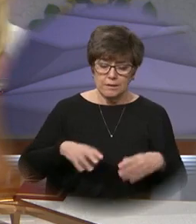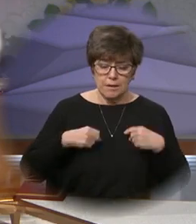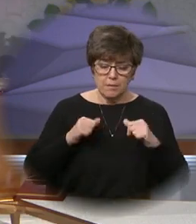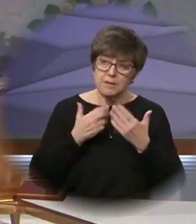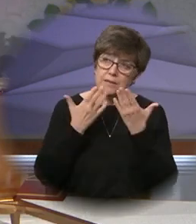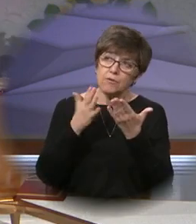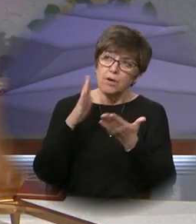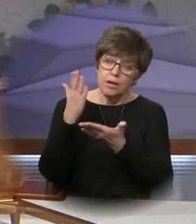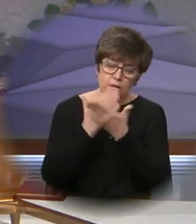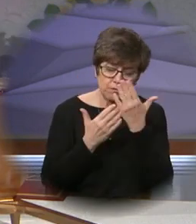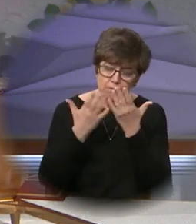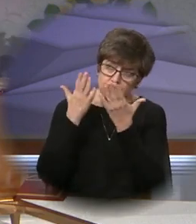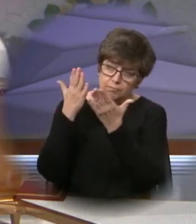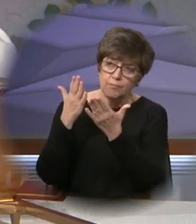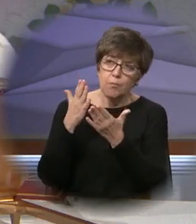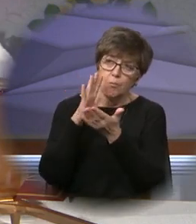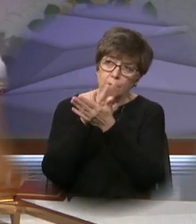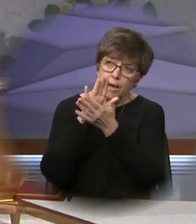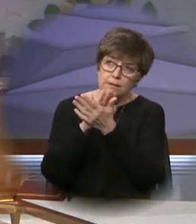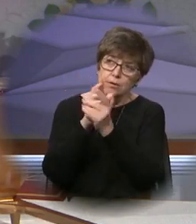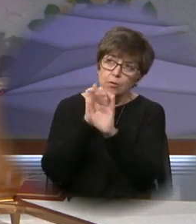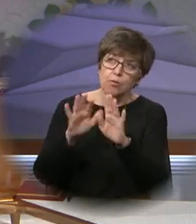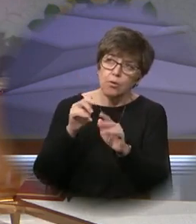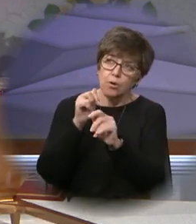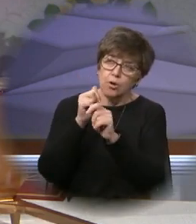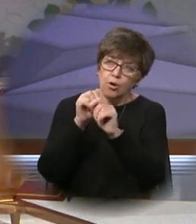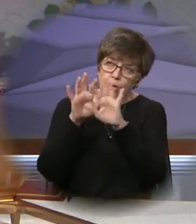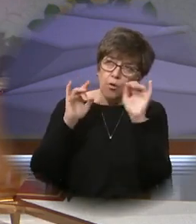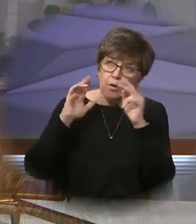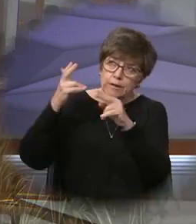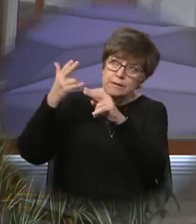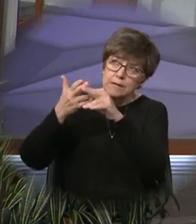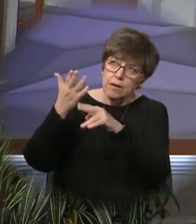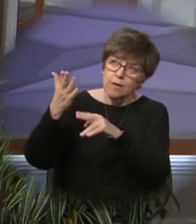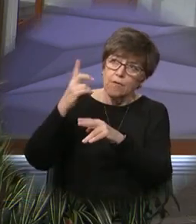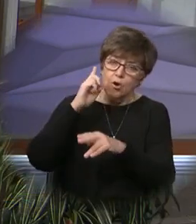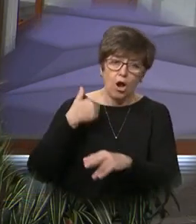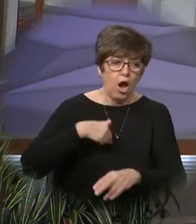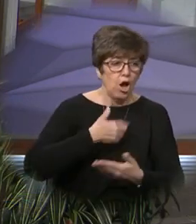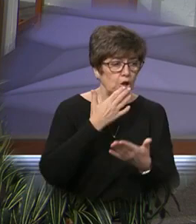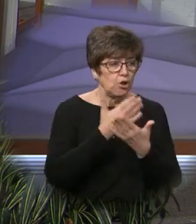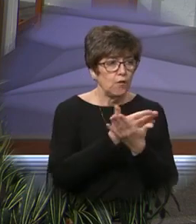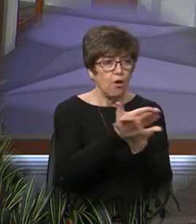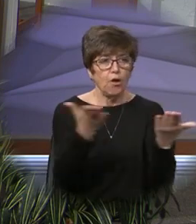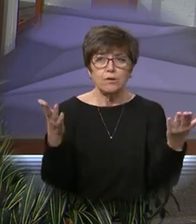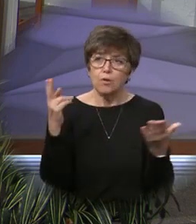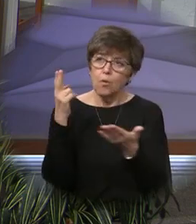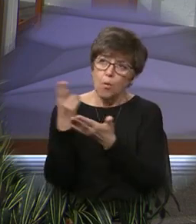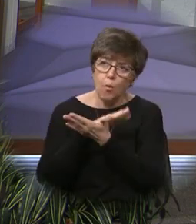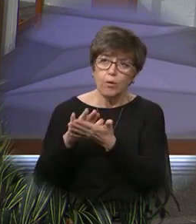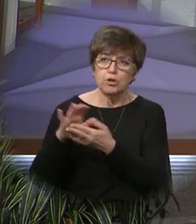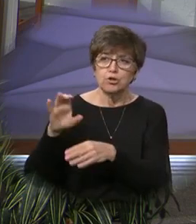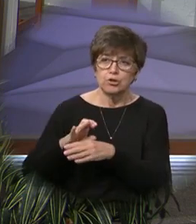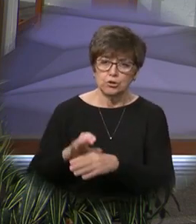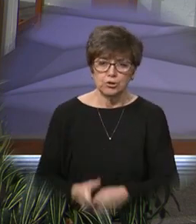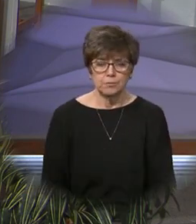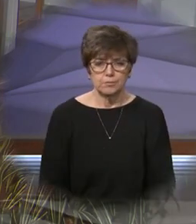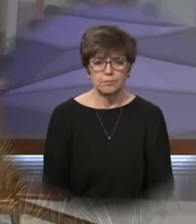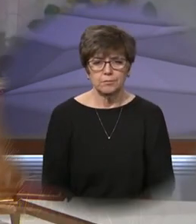this sacrifice at your hands for the praise and glory of his name, for our good and the good of all his holy